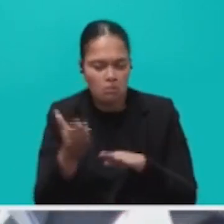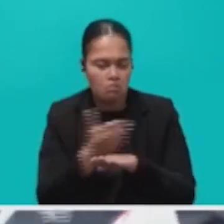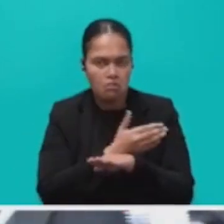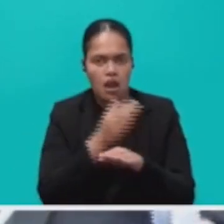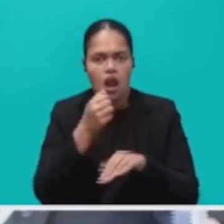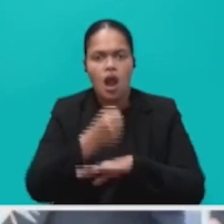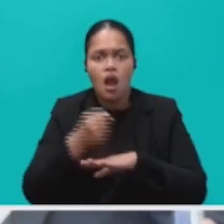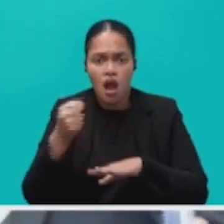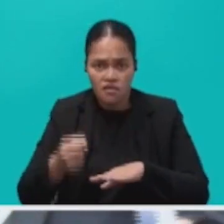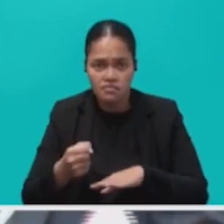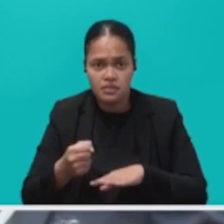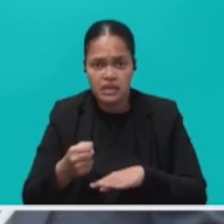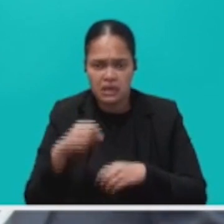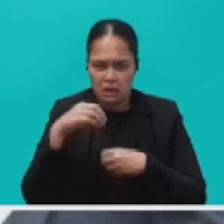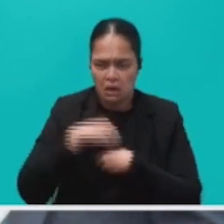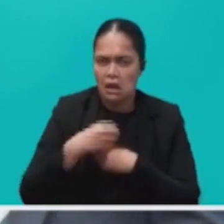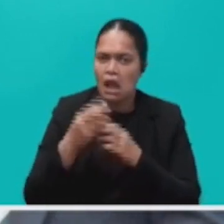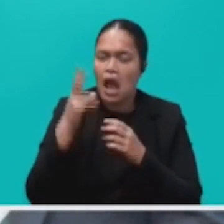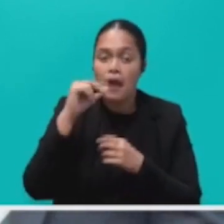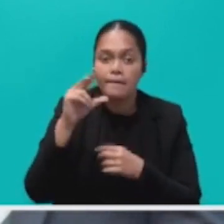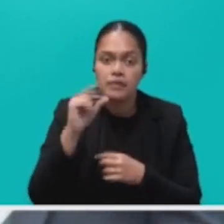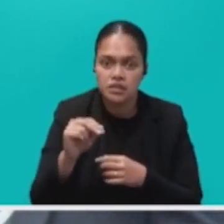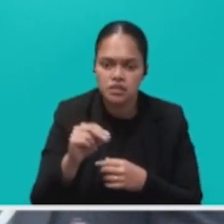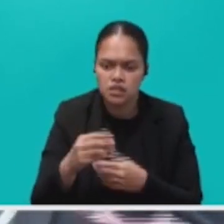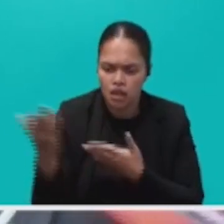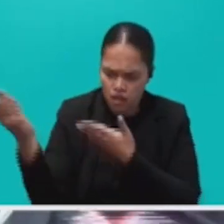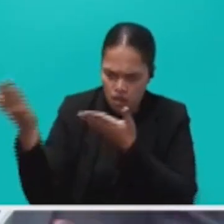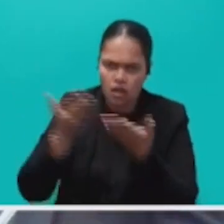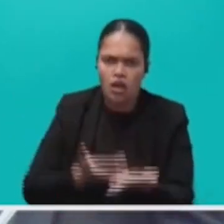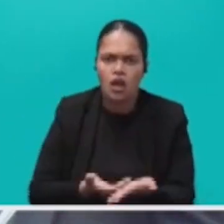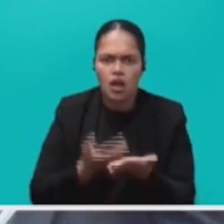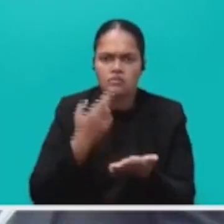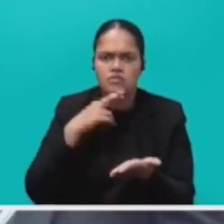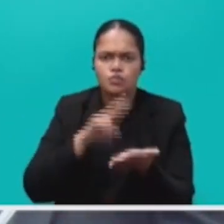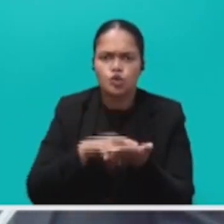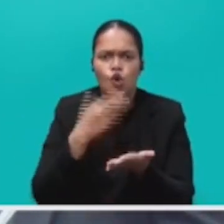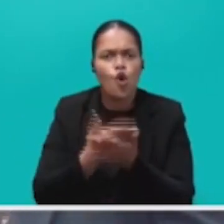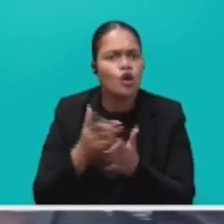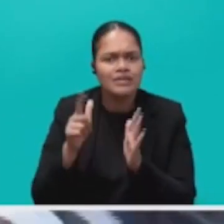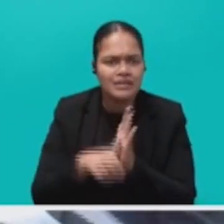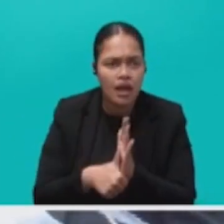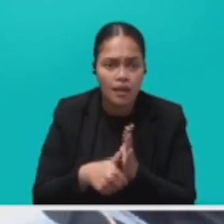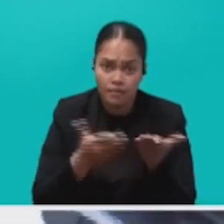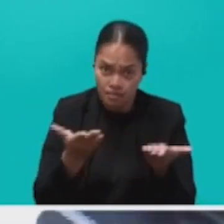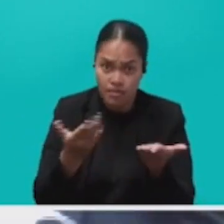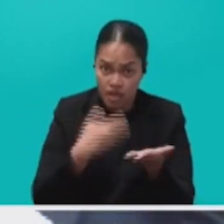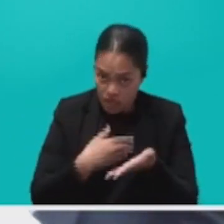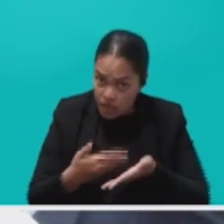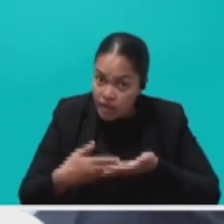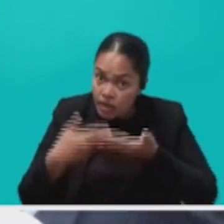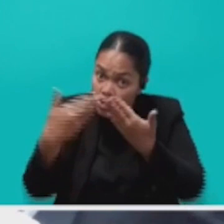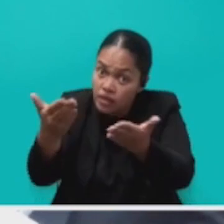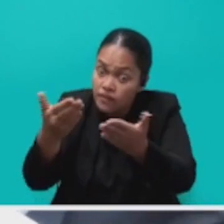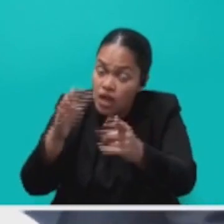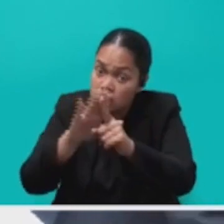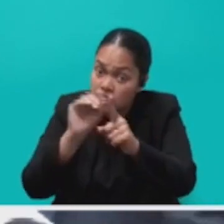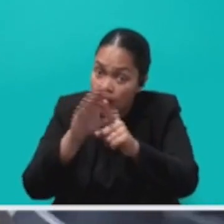government's inability to bring annual reports on time. And let me just give you these examples, Mr.